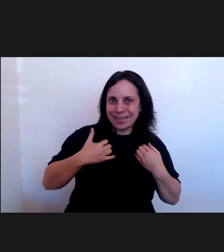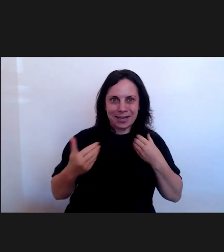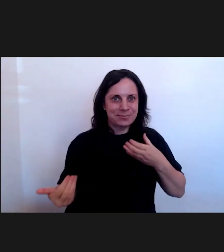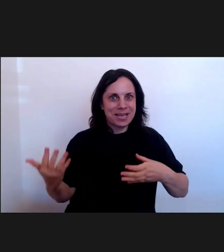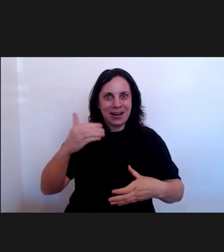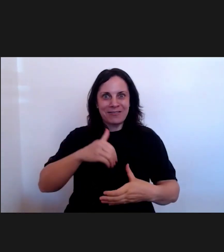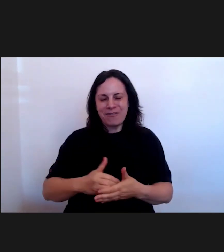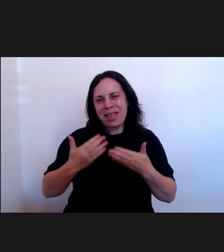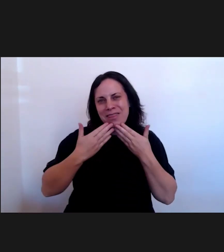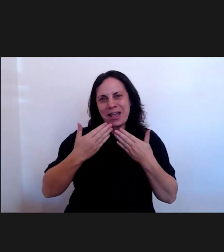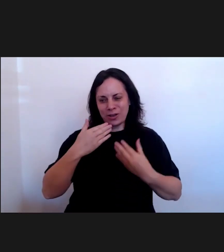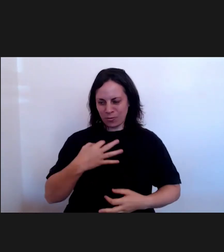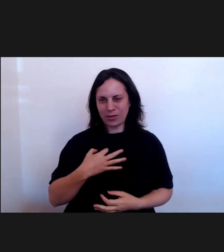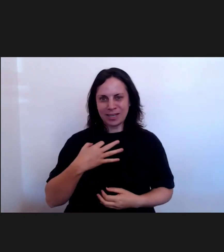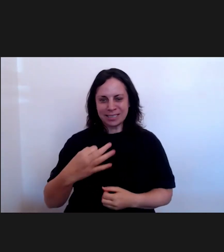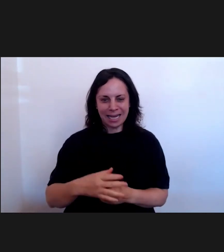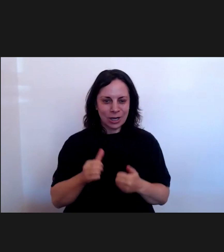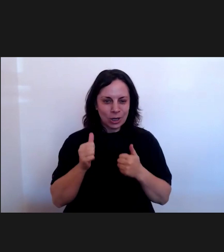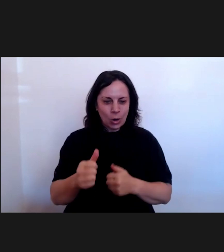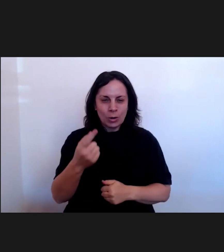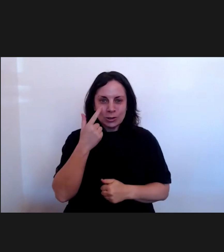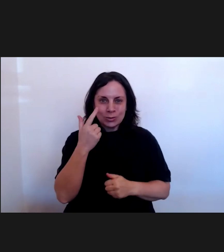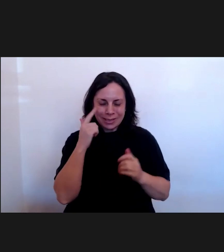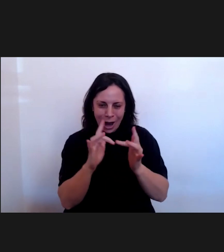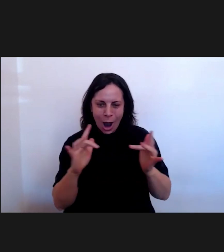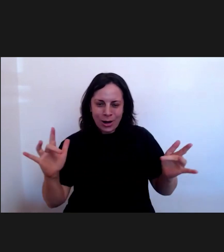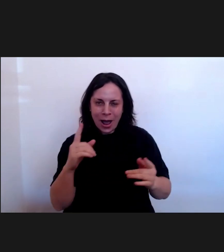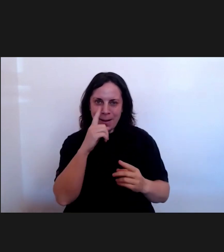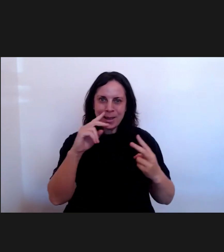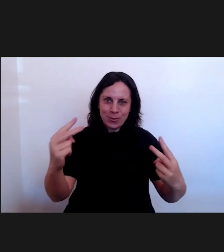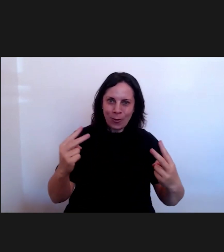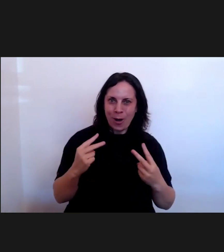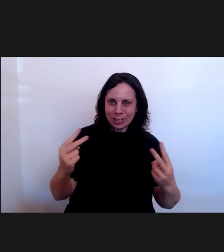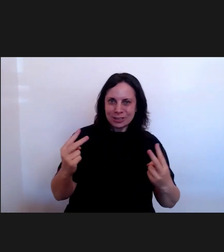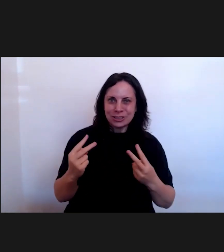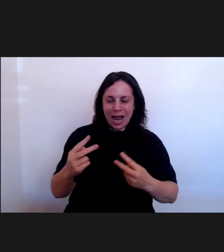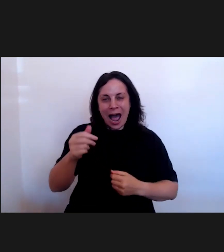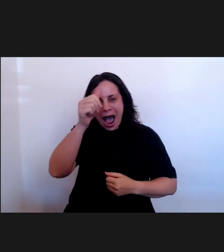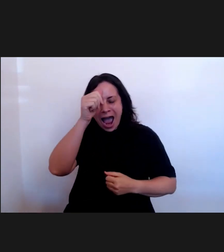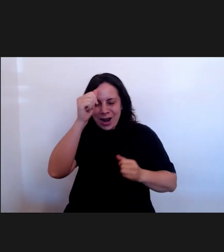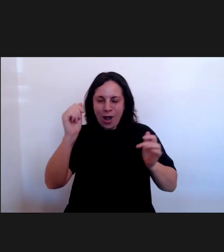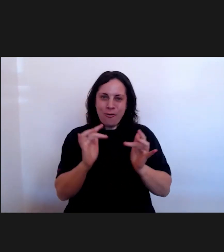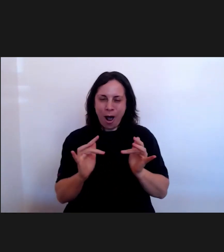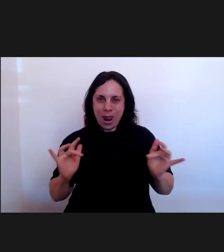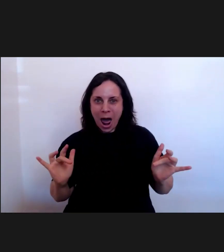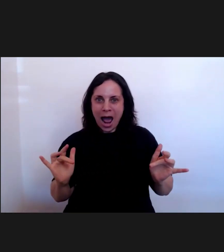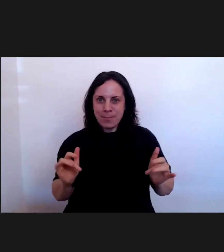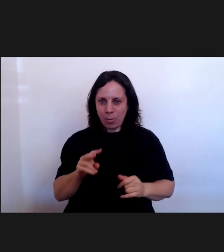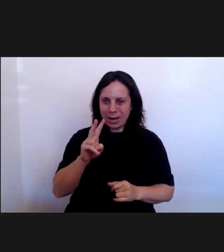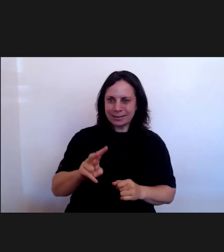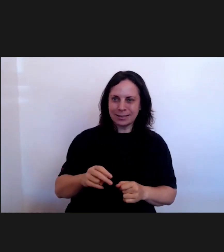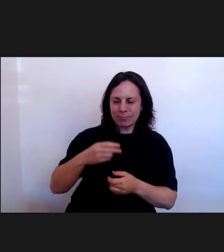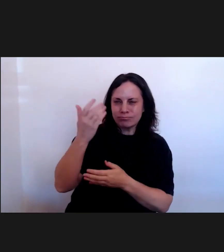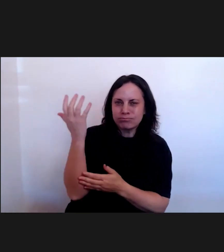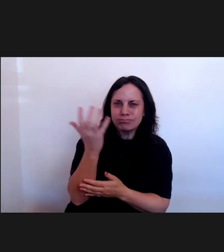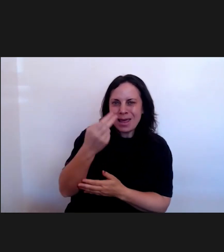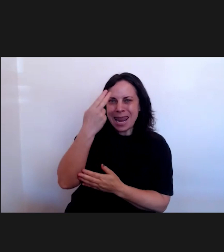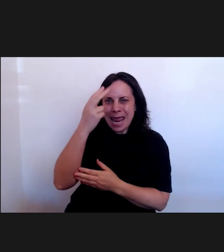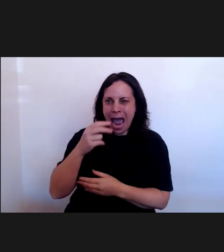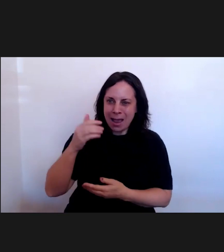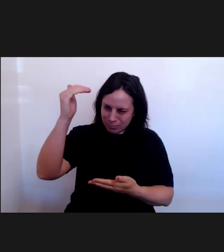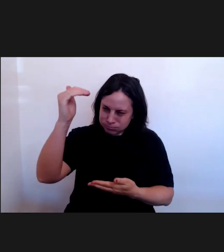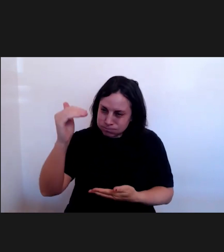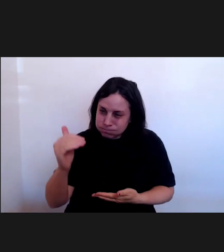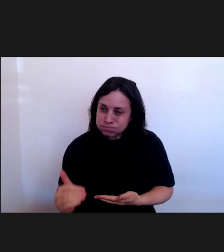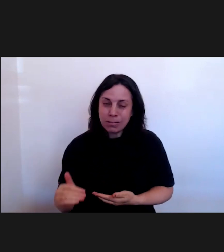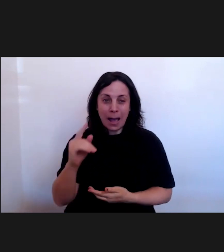so many of you joining us today. I know we're in a webinar, but we can see the names of everyone who's joining, and it's good to